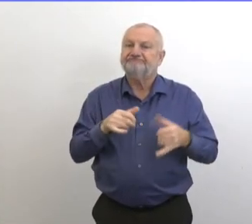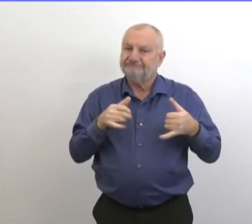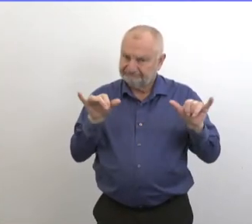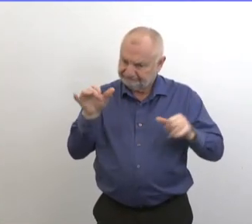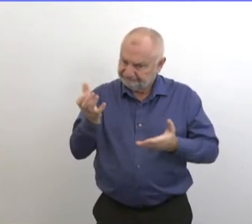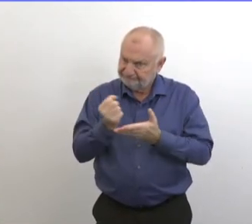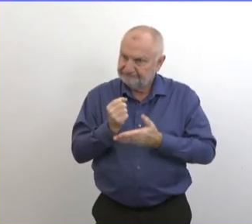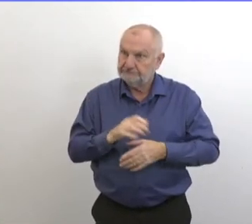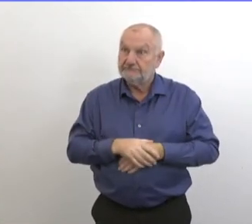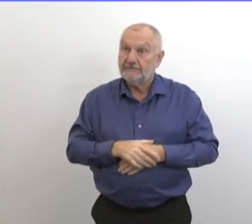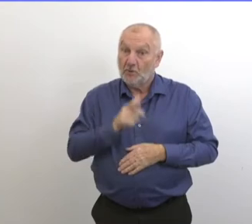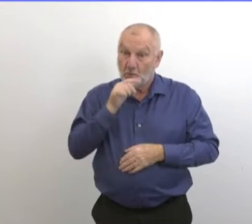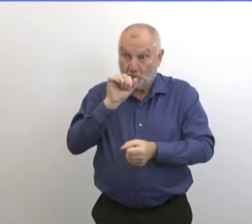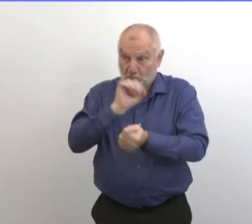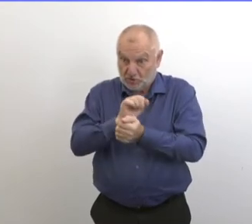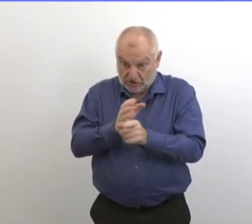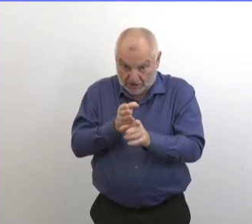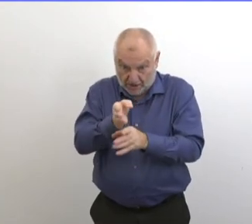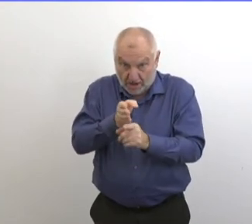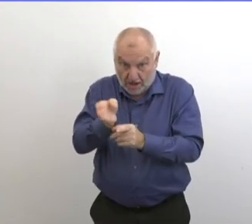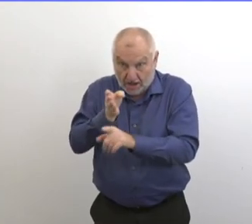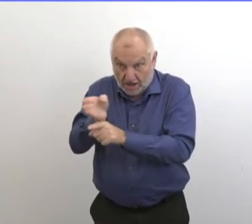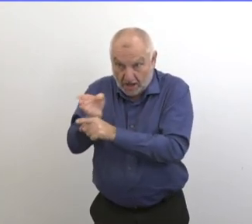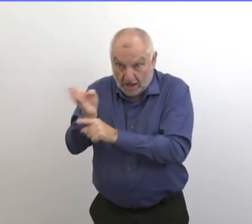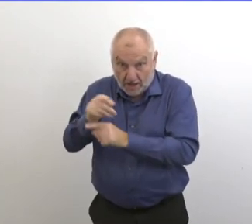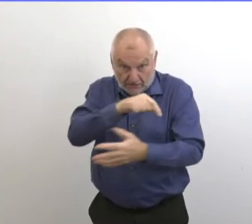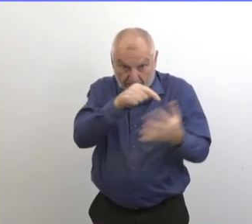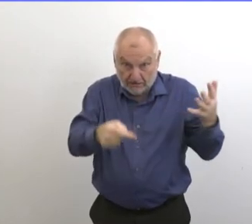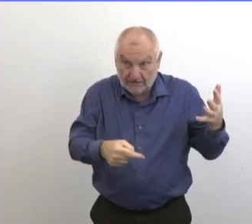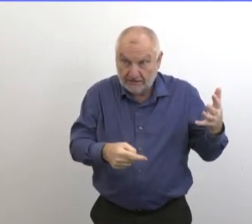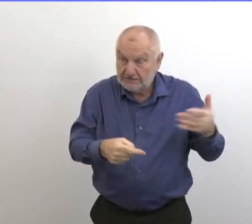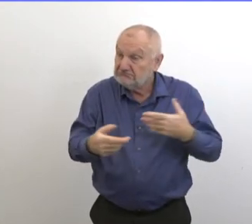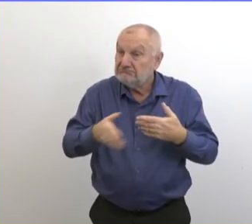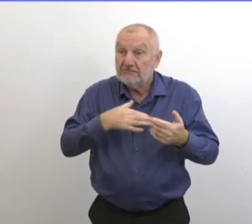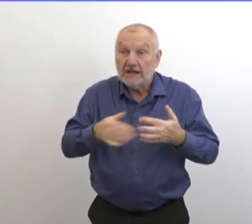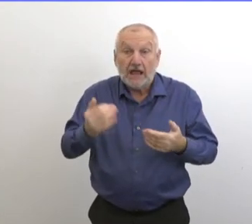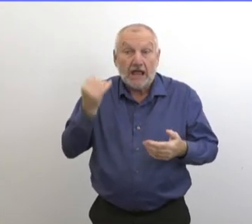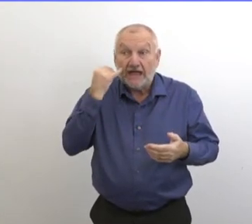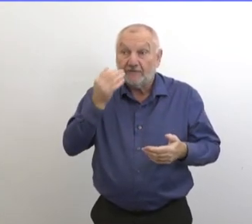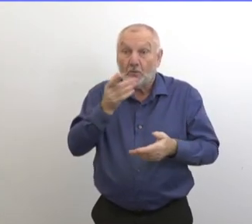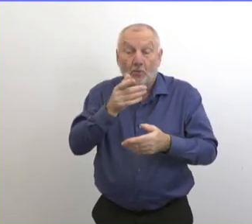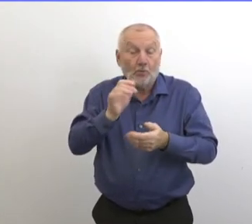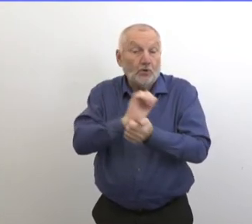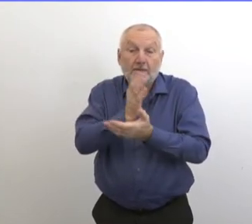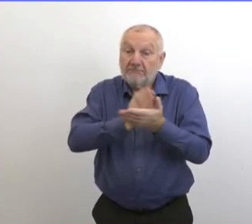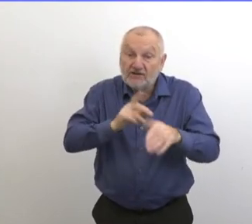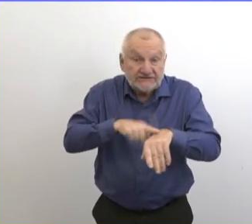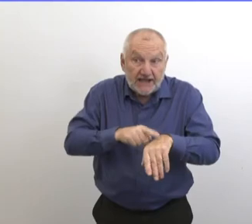earlier. So whether you're working full-time or part-time or overtime, it covers all of those.